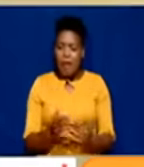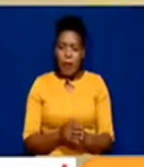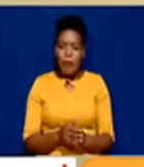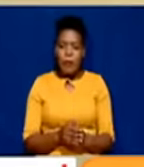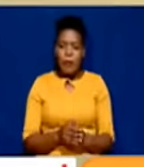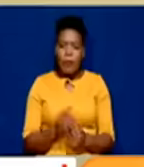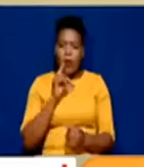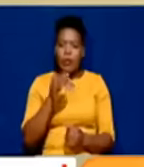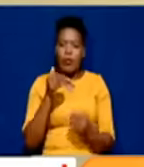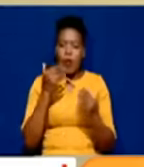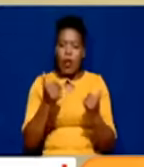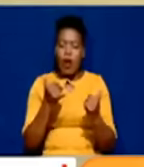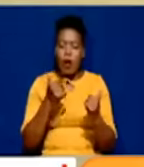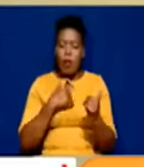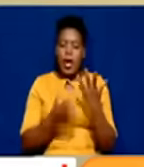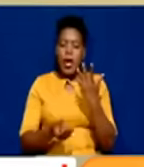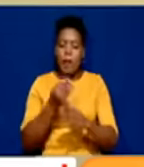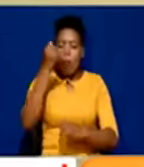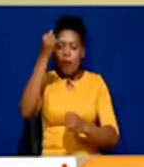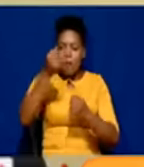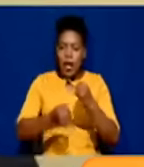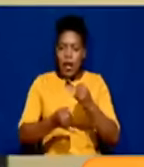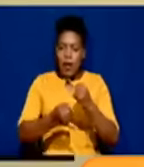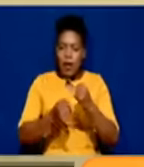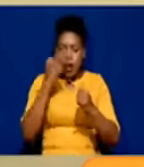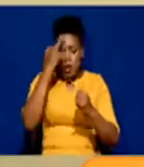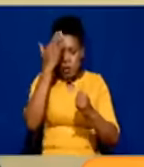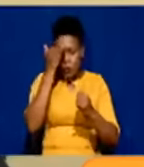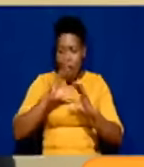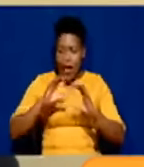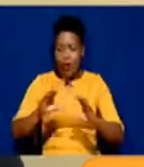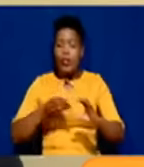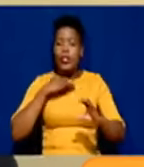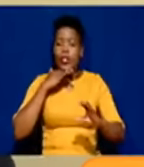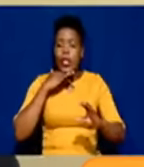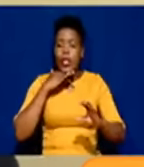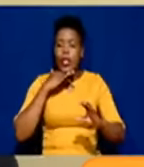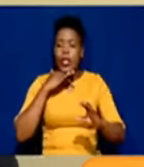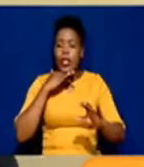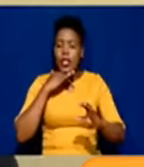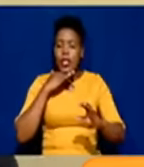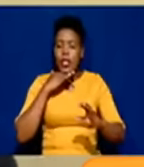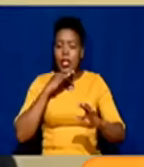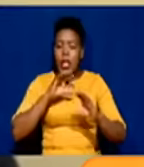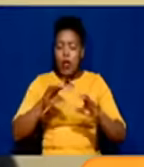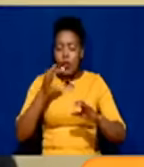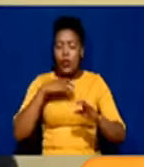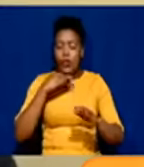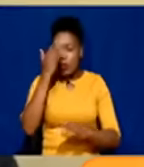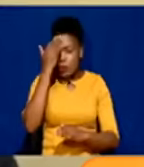And therefore, I made a conclusion that the cause of death for Hakizimana Gervais